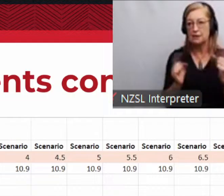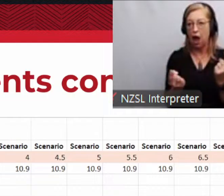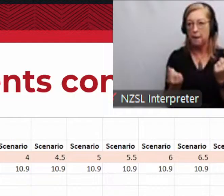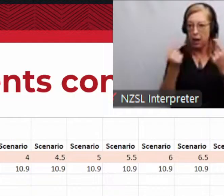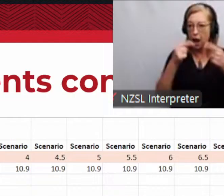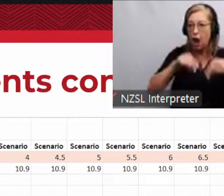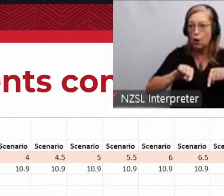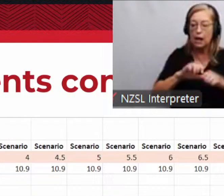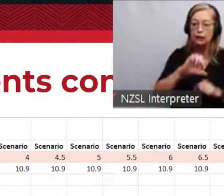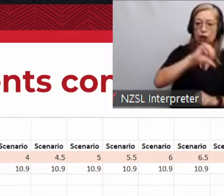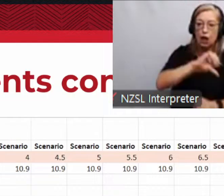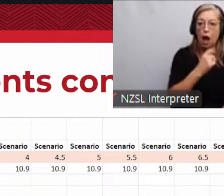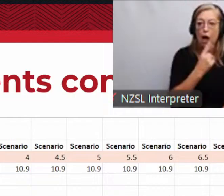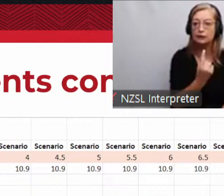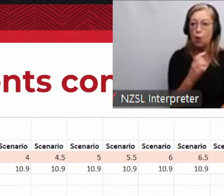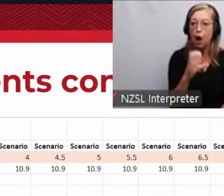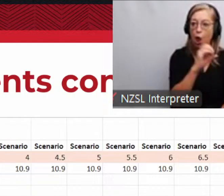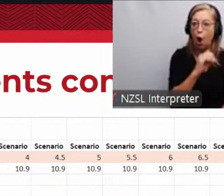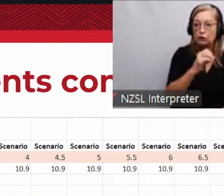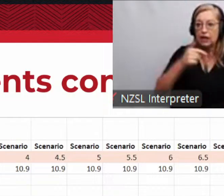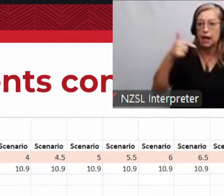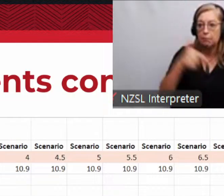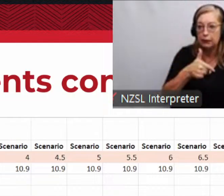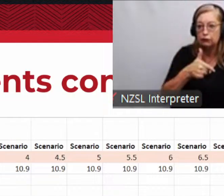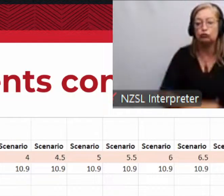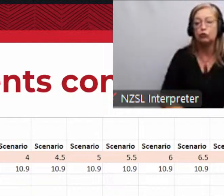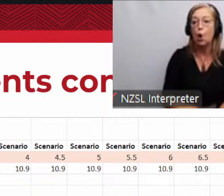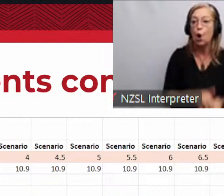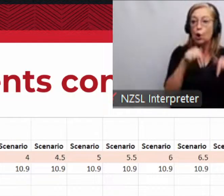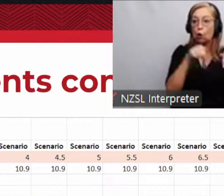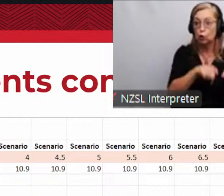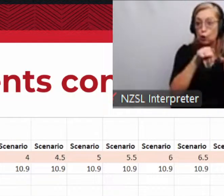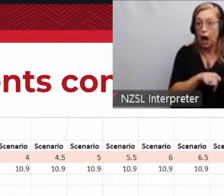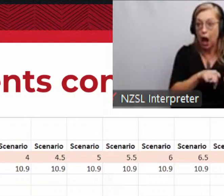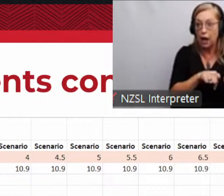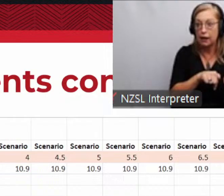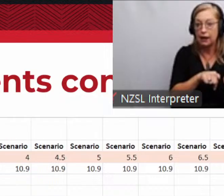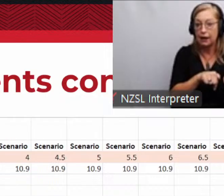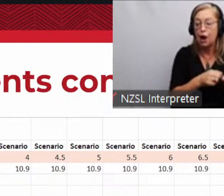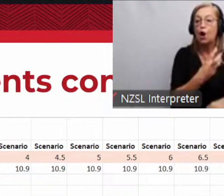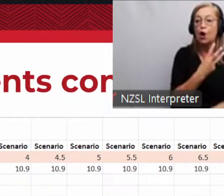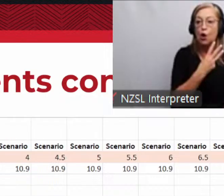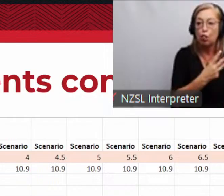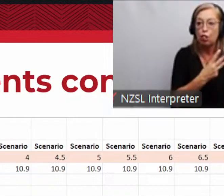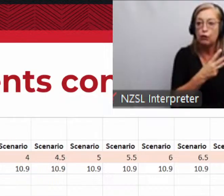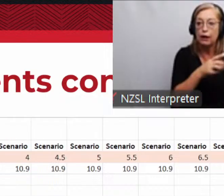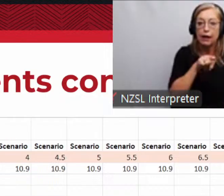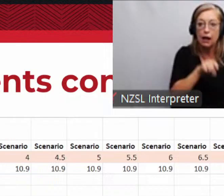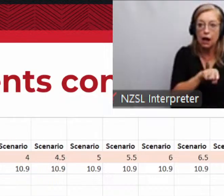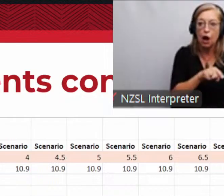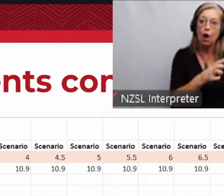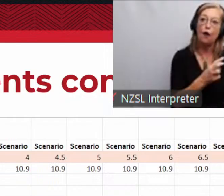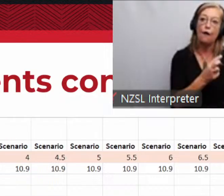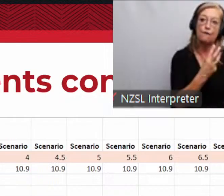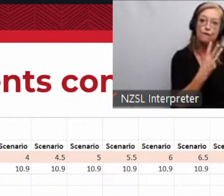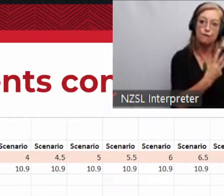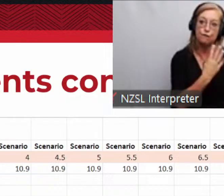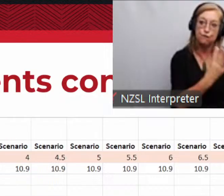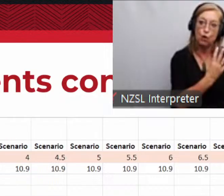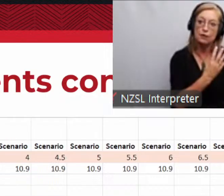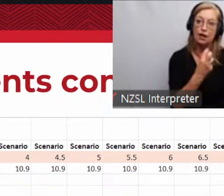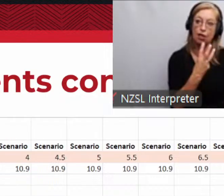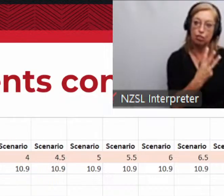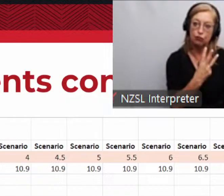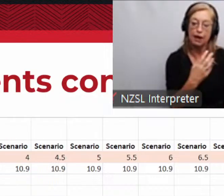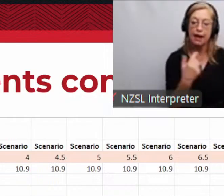91 octane. As of today, it is $3.43. We've taken fuel efficiency